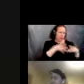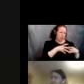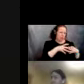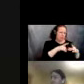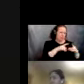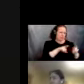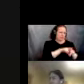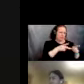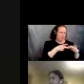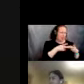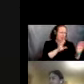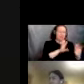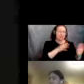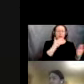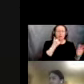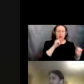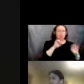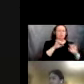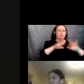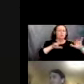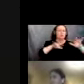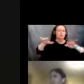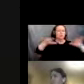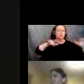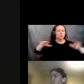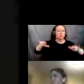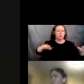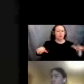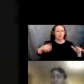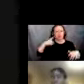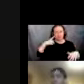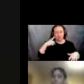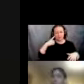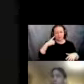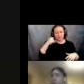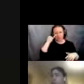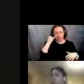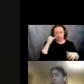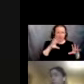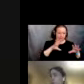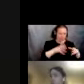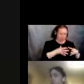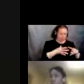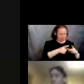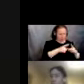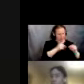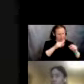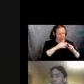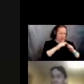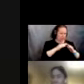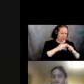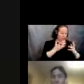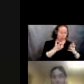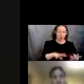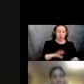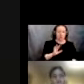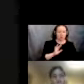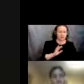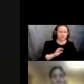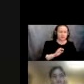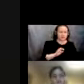disperse everybody so that they wouldn't be a large sort of quote-unquote Japan town in other parts of the country.